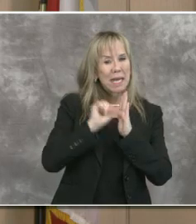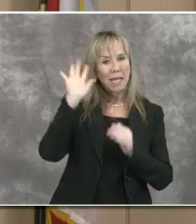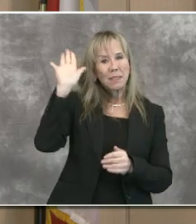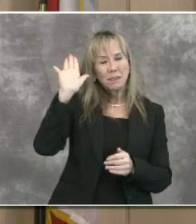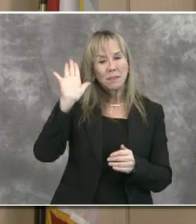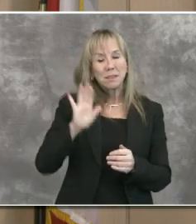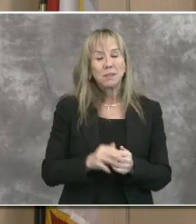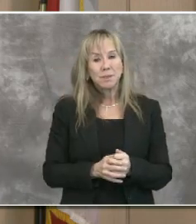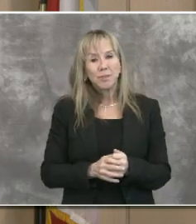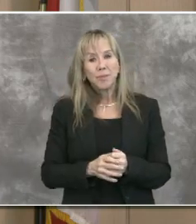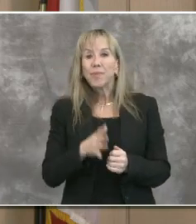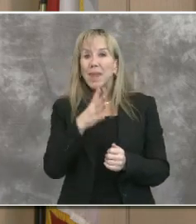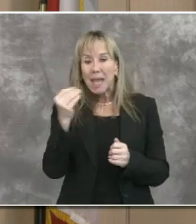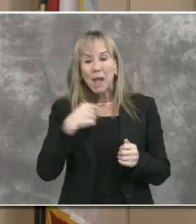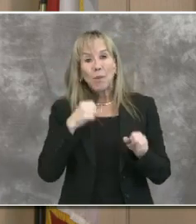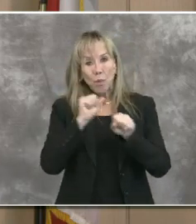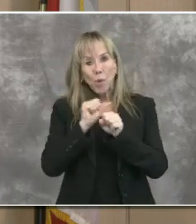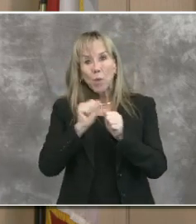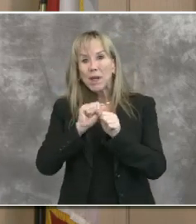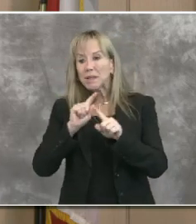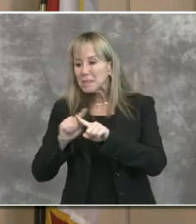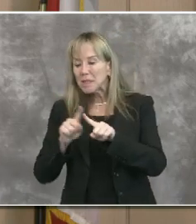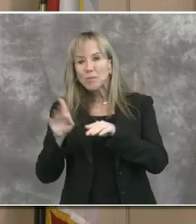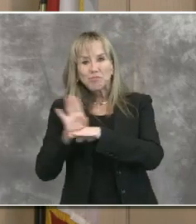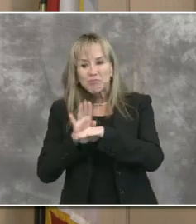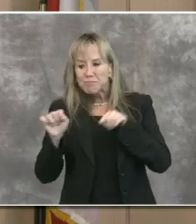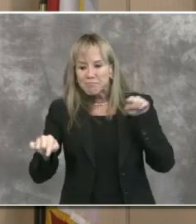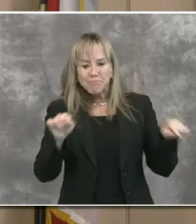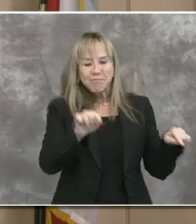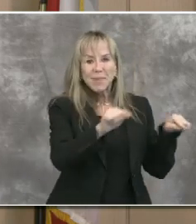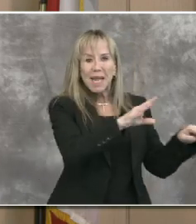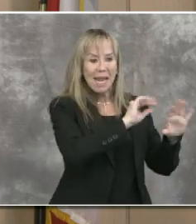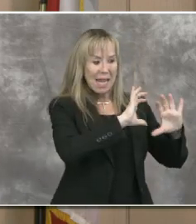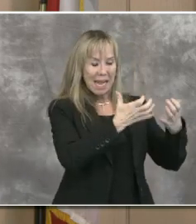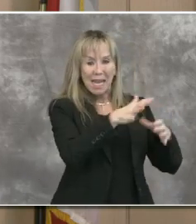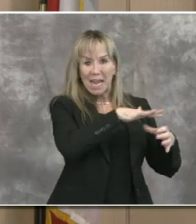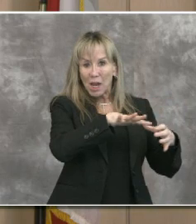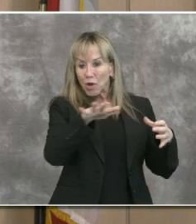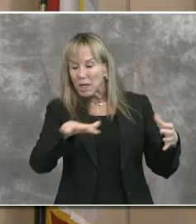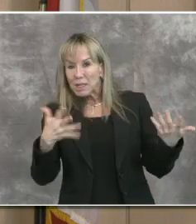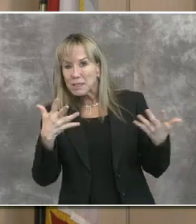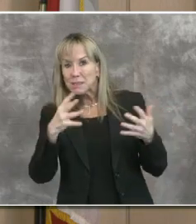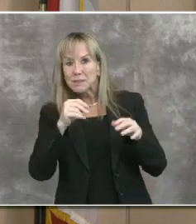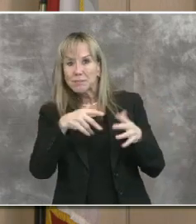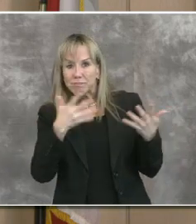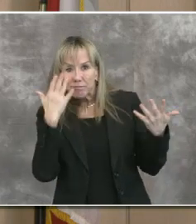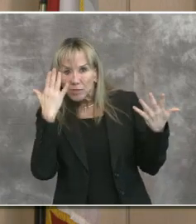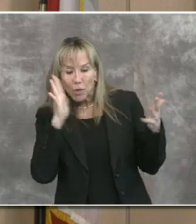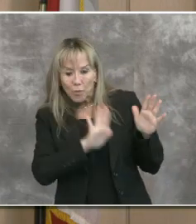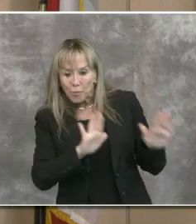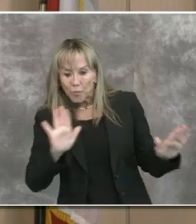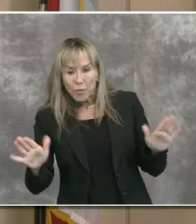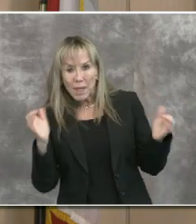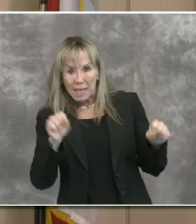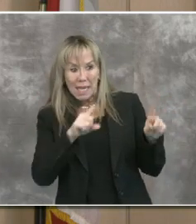working with, again, the various sectors to identify opportunities for testing. We